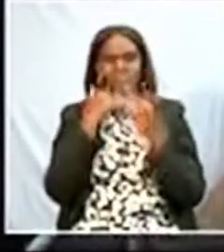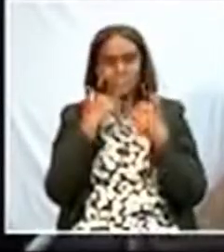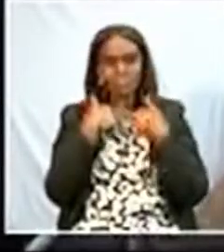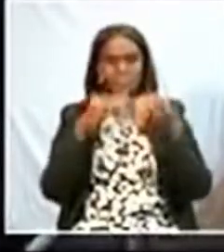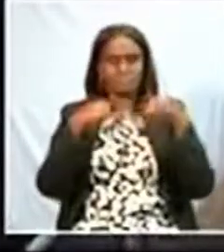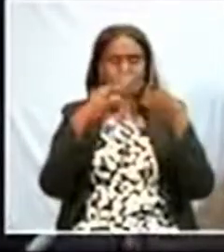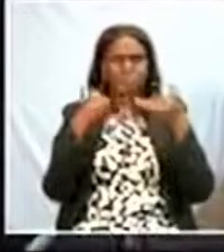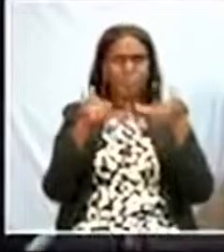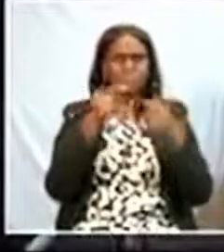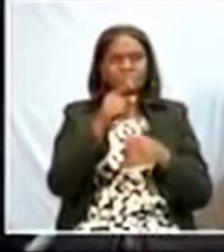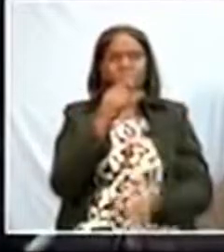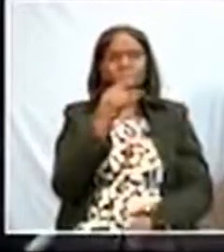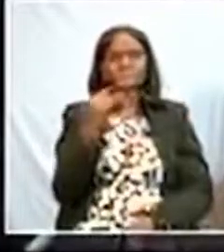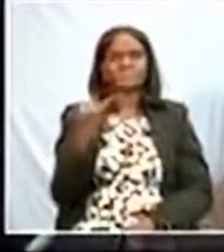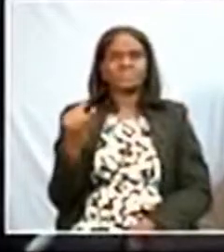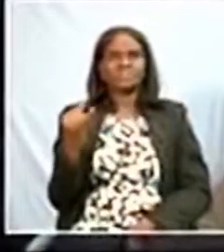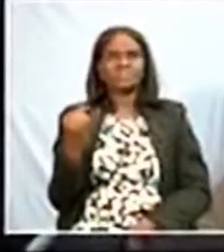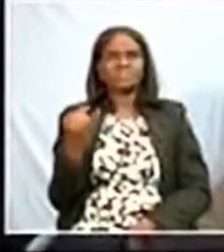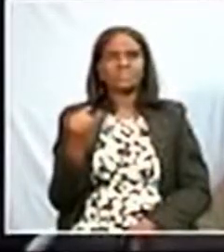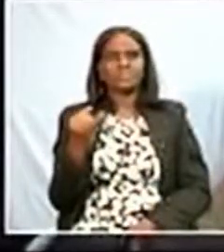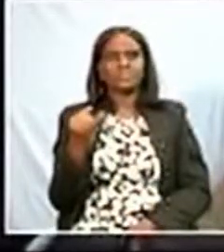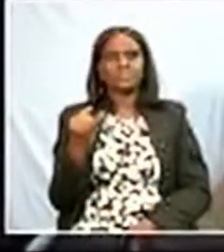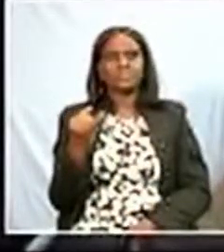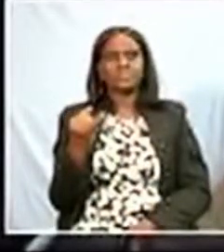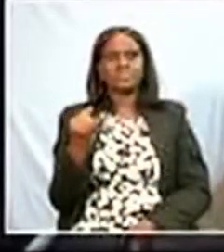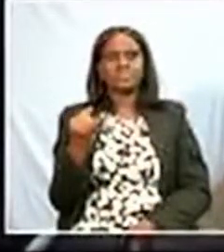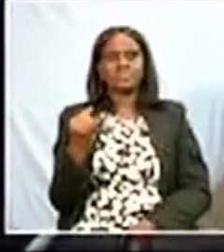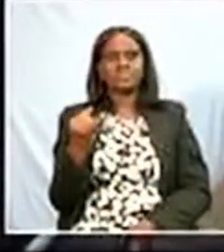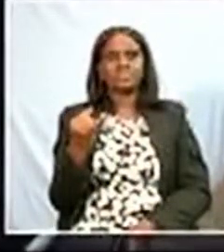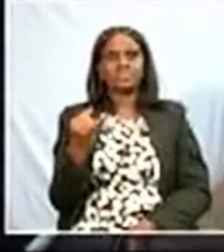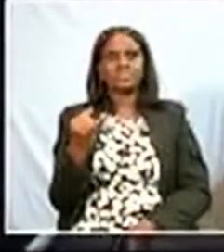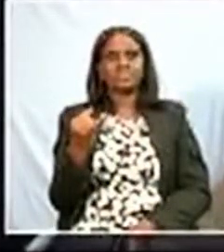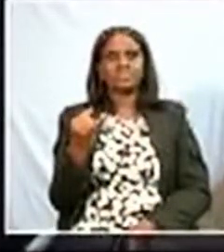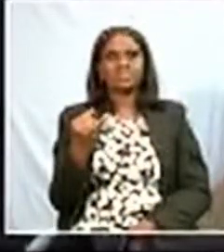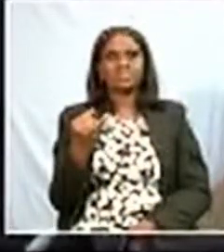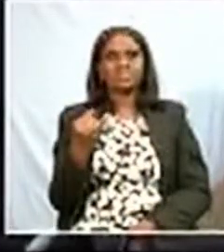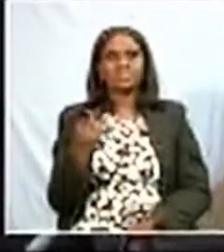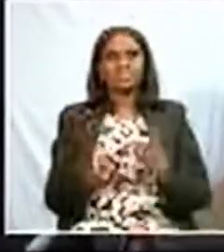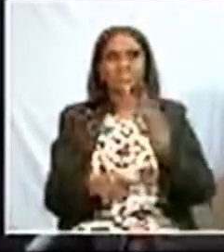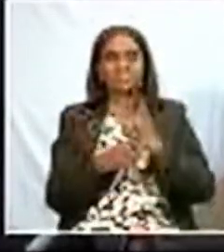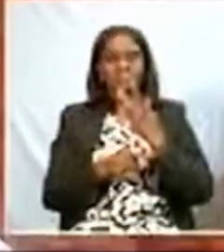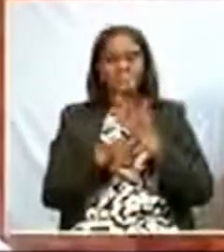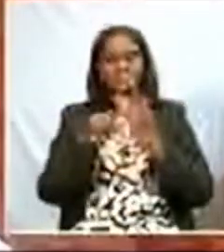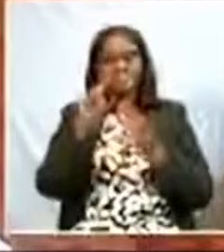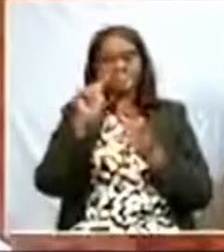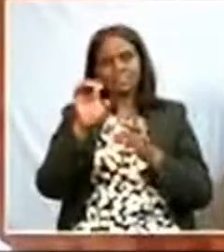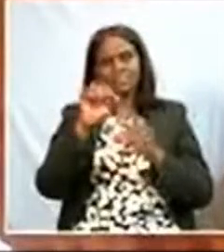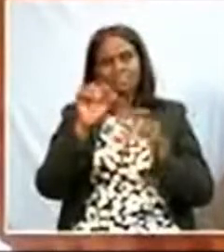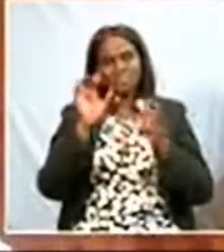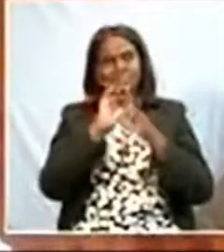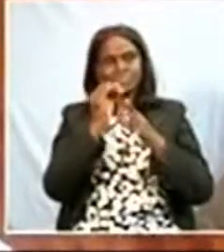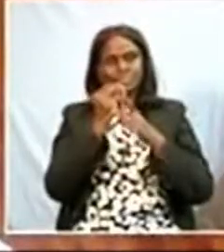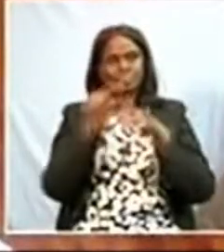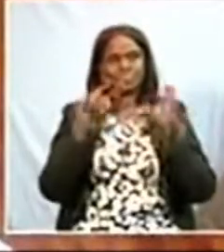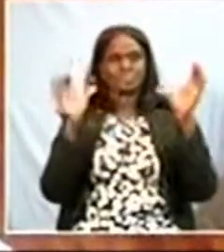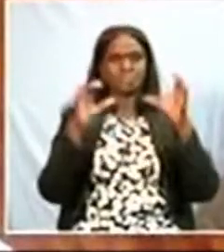them issues? Okay, Doc. Town clerk, what the doc is saying, or this committee is